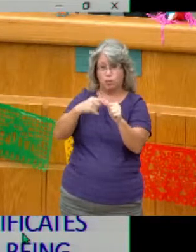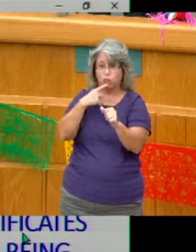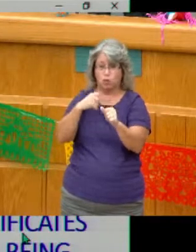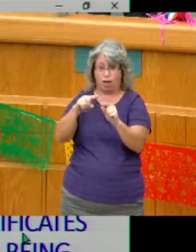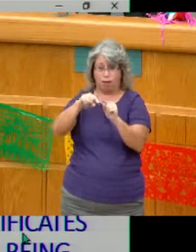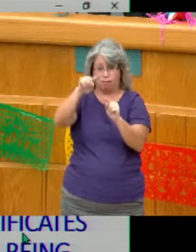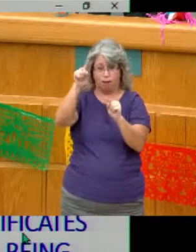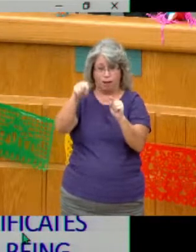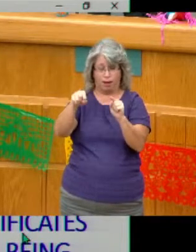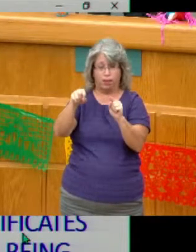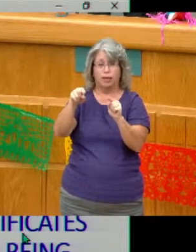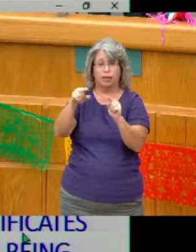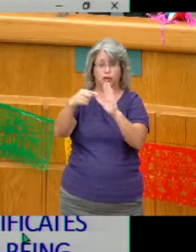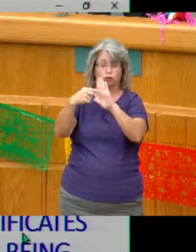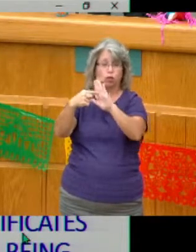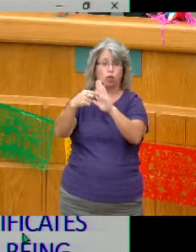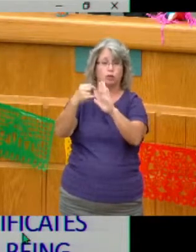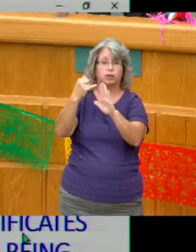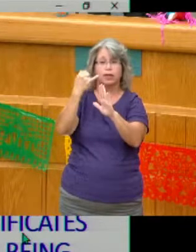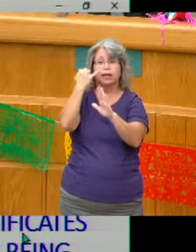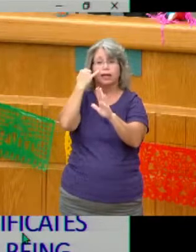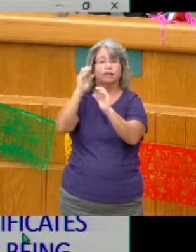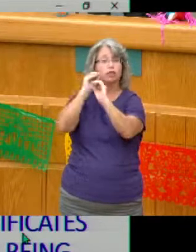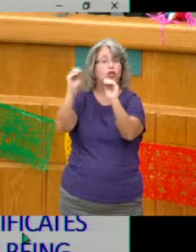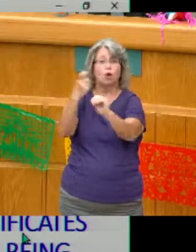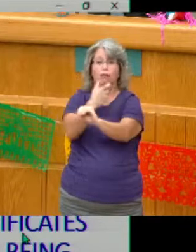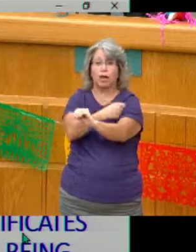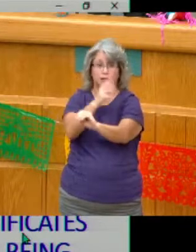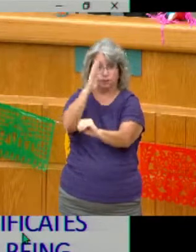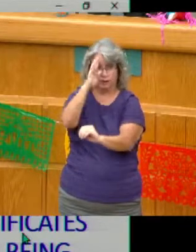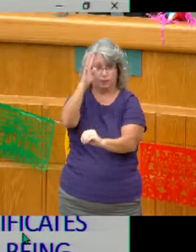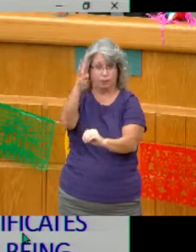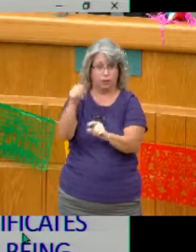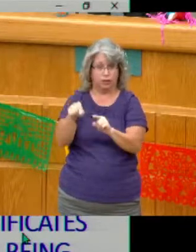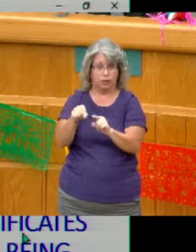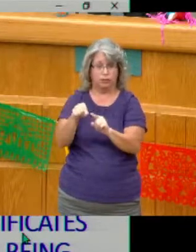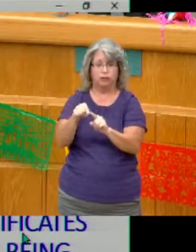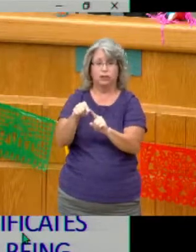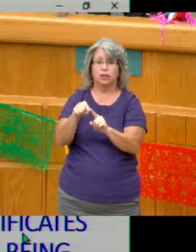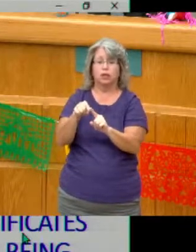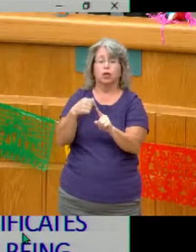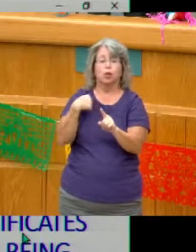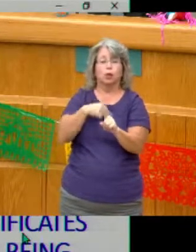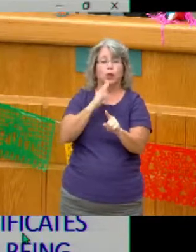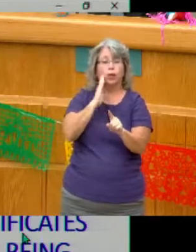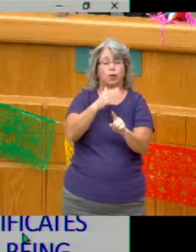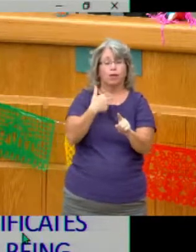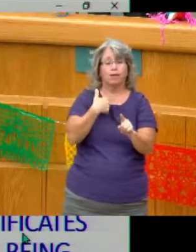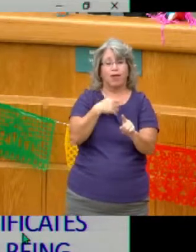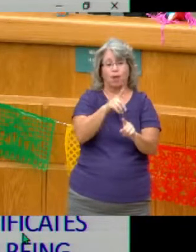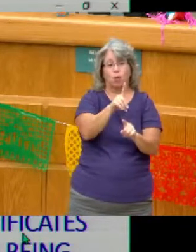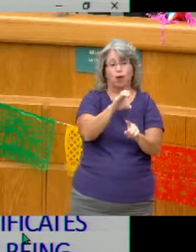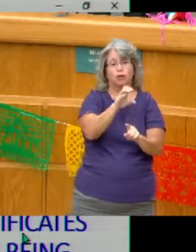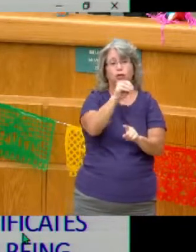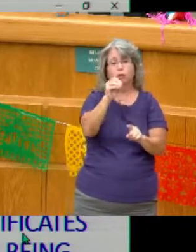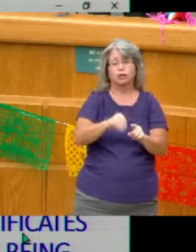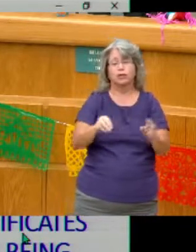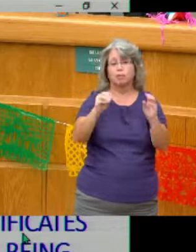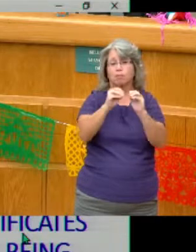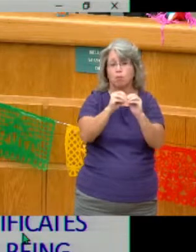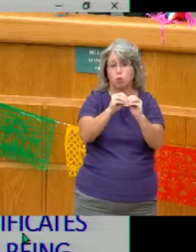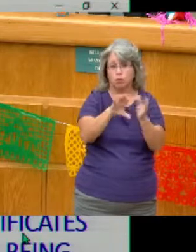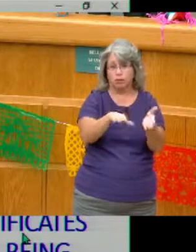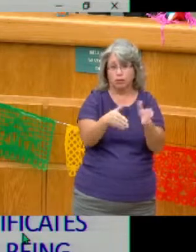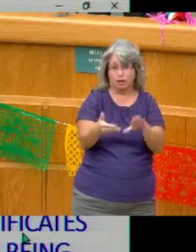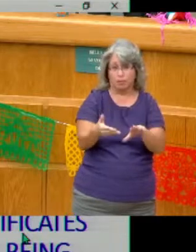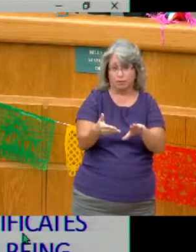had approximately, in these estimations, 100% more fatalities at the peak than we're seeing right